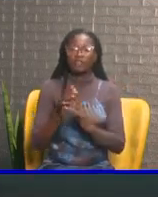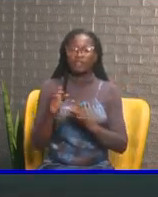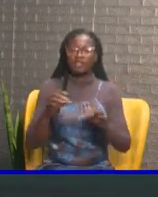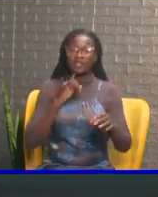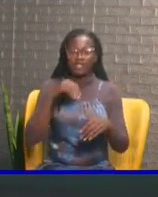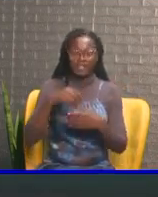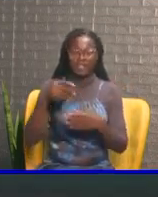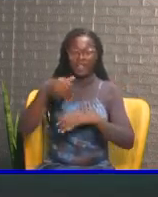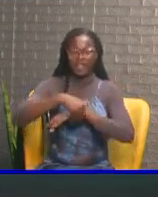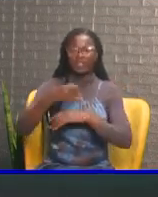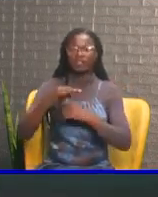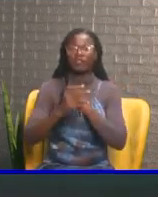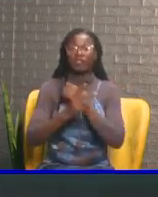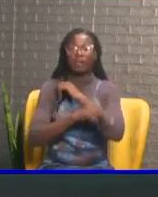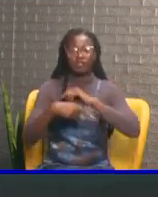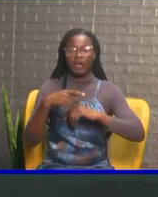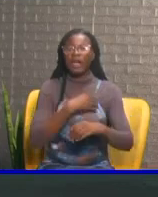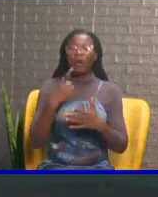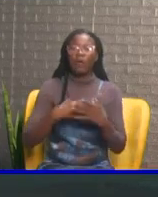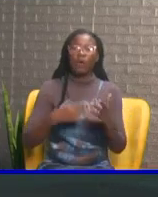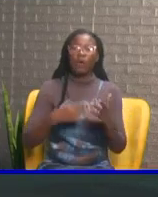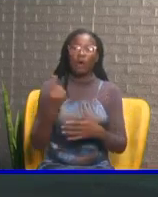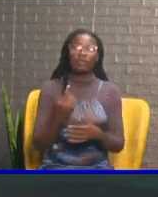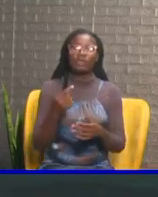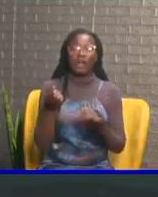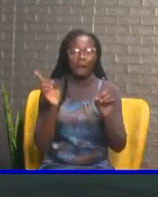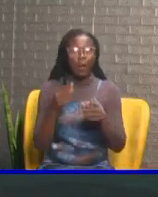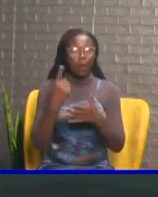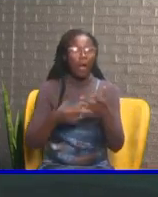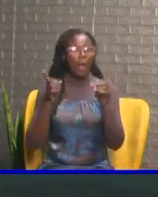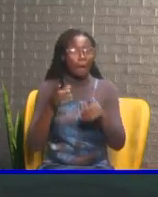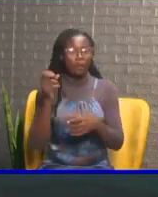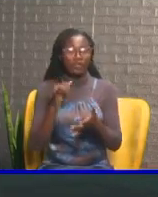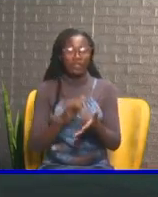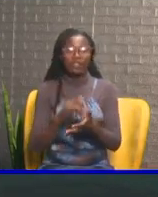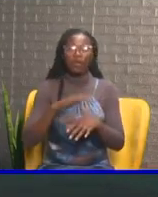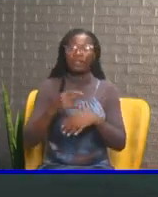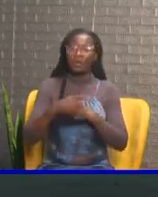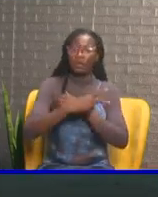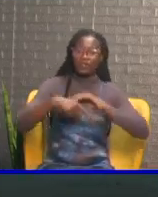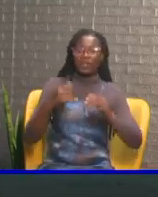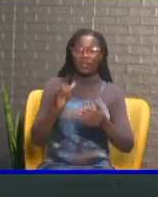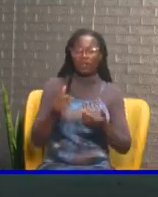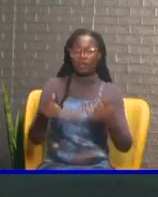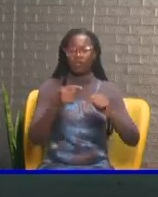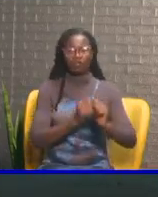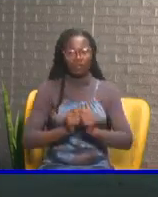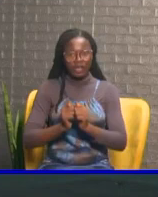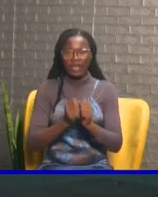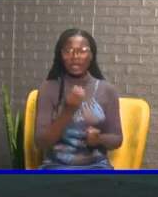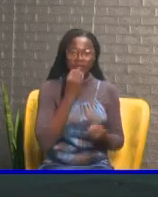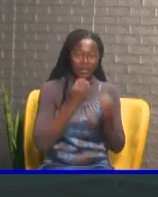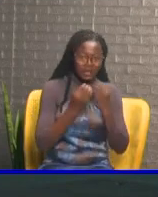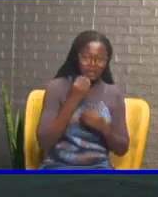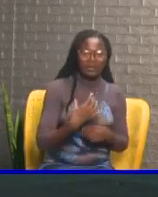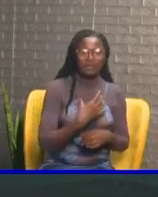Passover. And what used to happen was, on the Passover, they would all come together and eat the Passover.